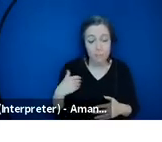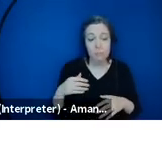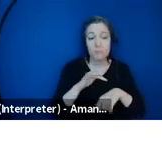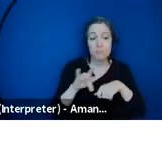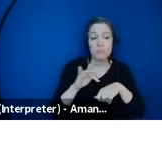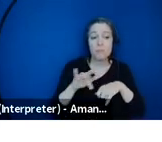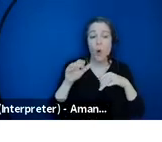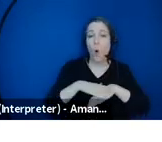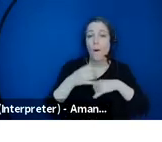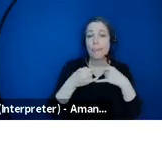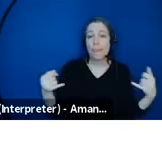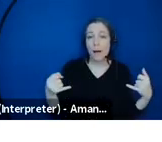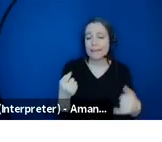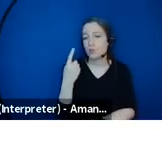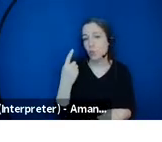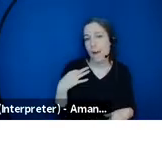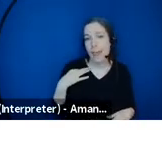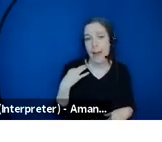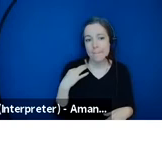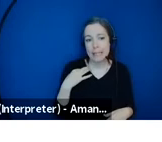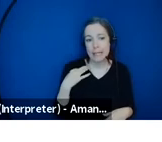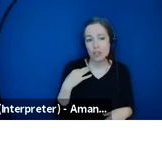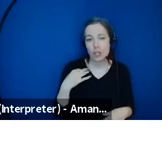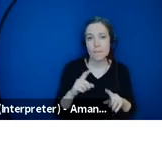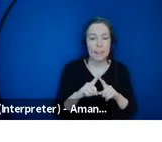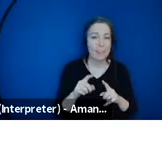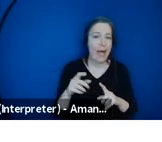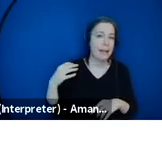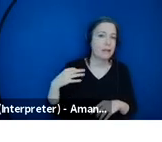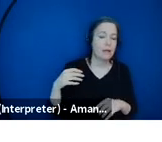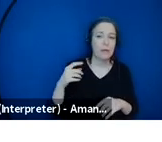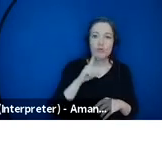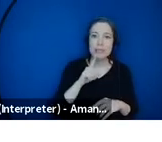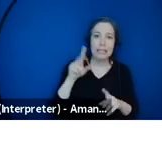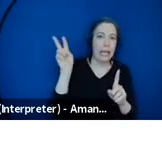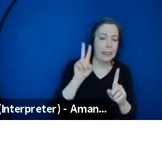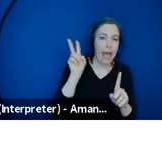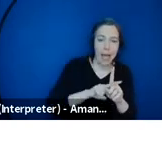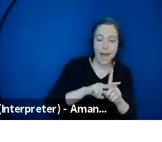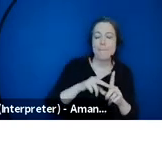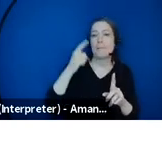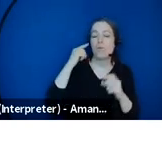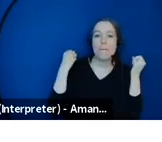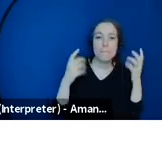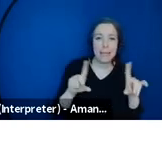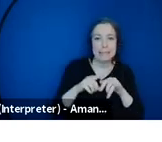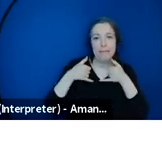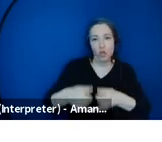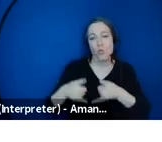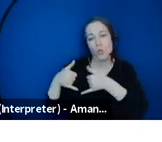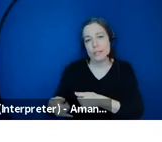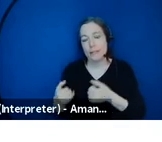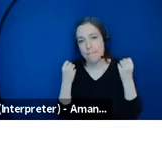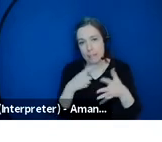And it's one application you're completing to apply for a whole bunch of different scholarships. If you happen to be awarded a scholarship from the